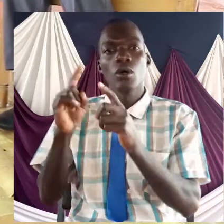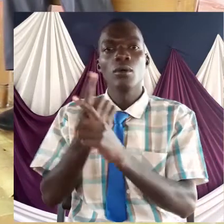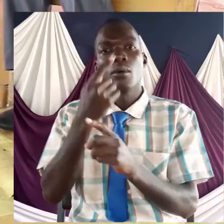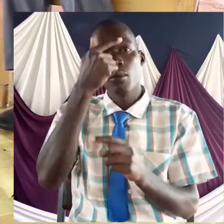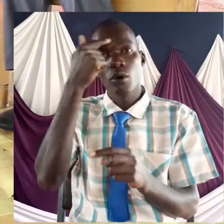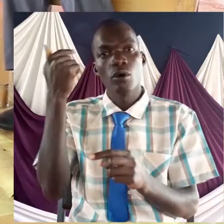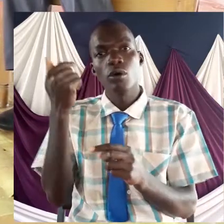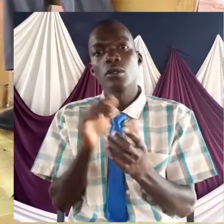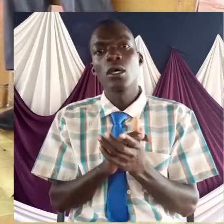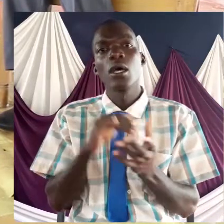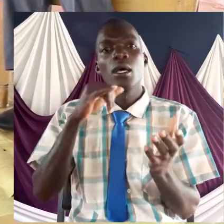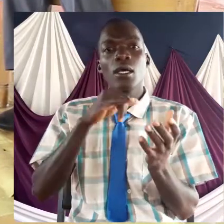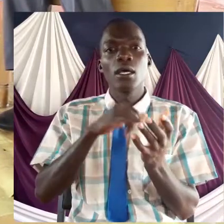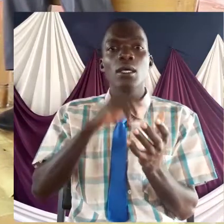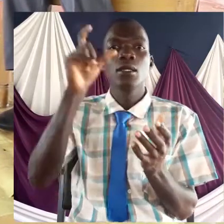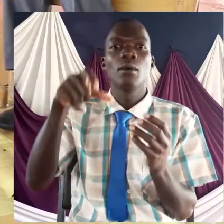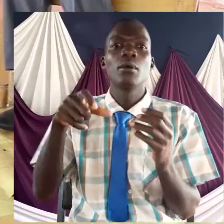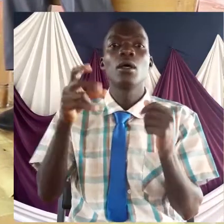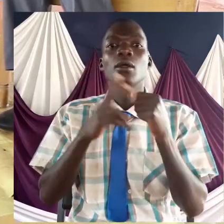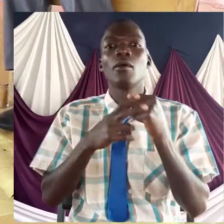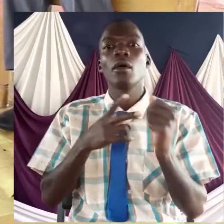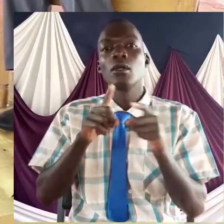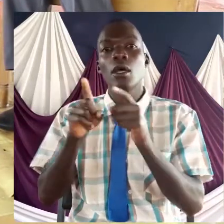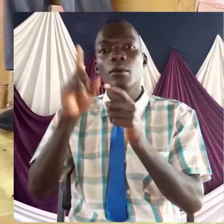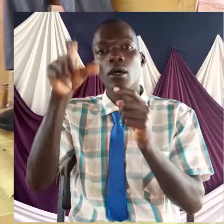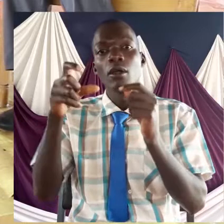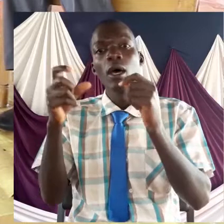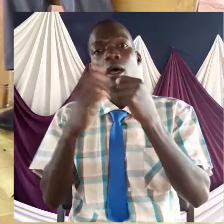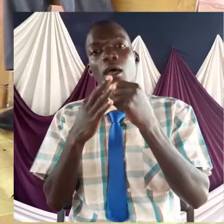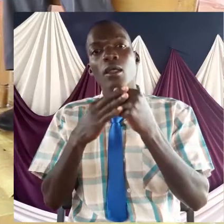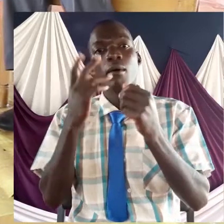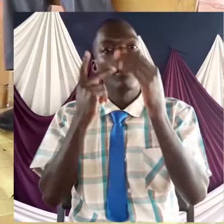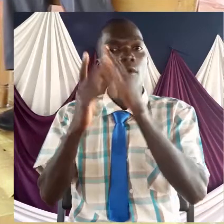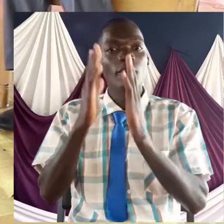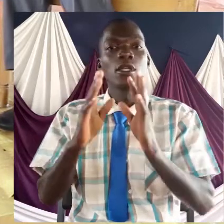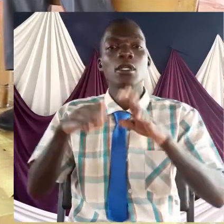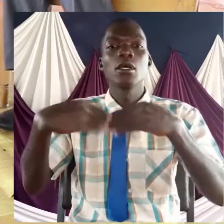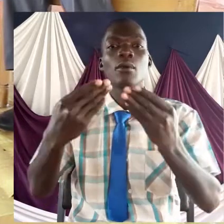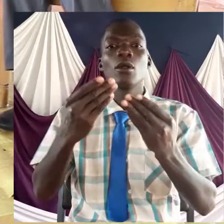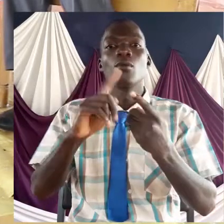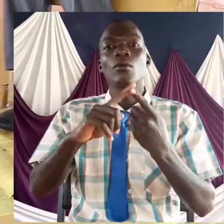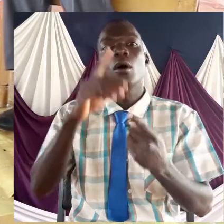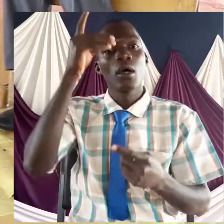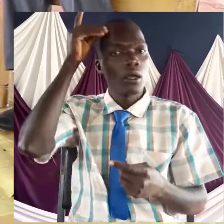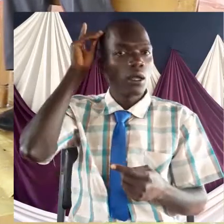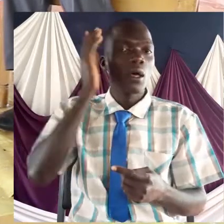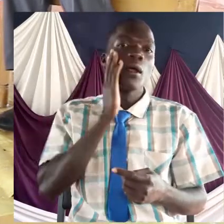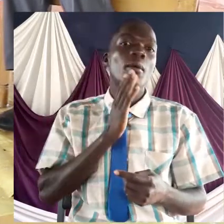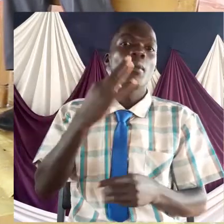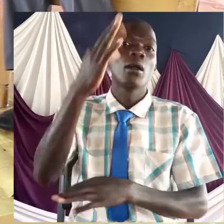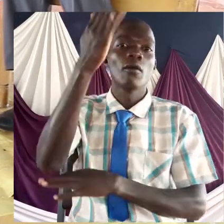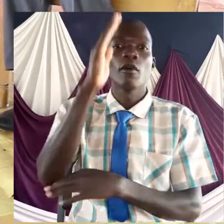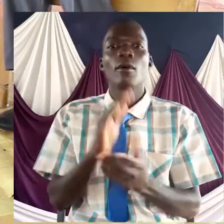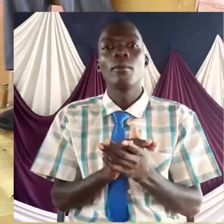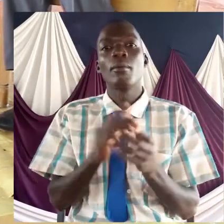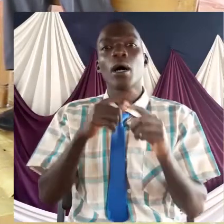because in chapter 7 and chapter 8, the prophecy is given to Daniel, yes, a man of God. Mm-hmm.